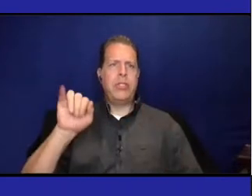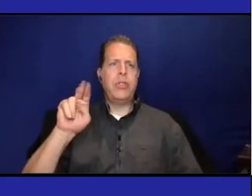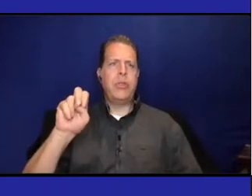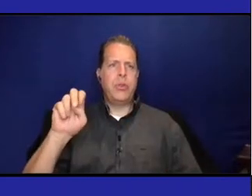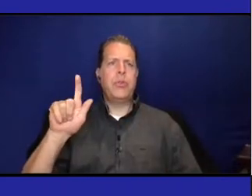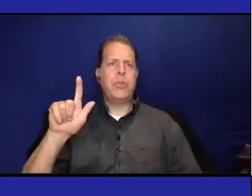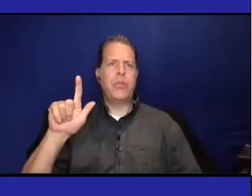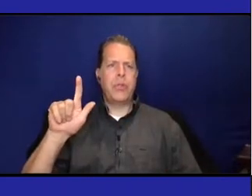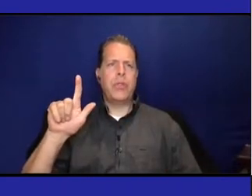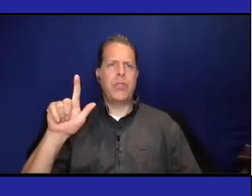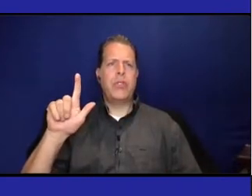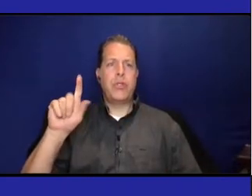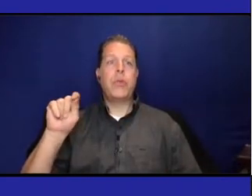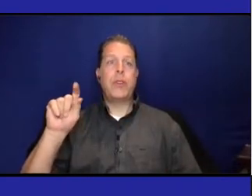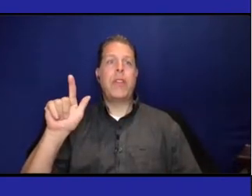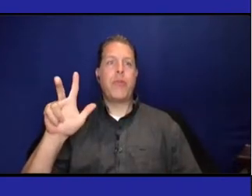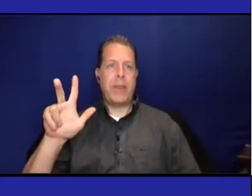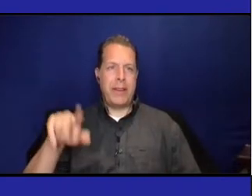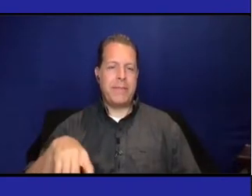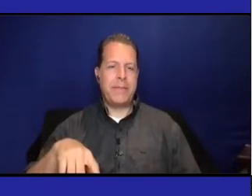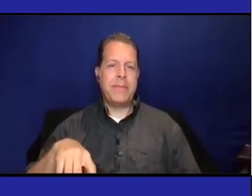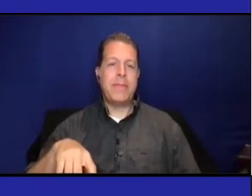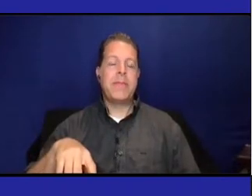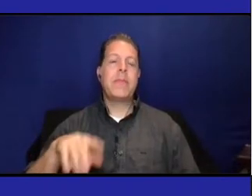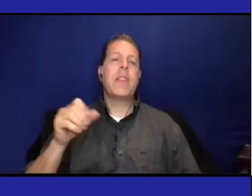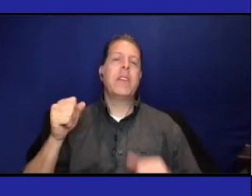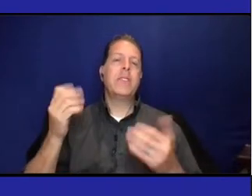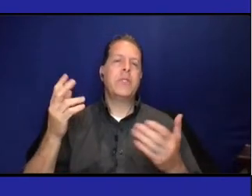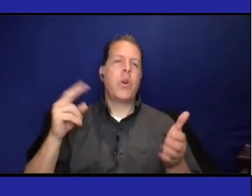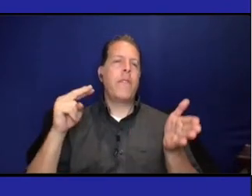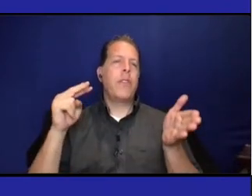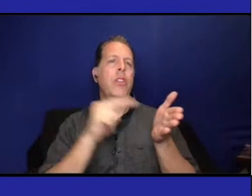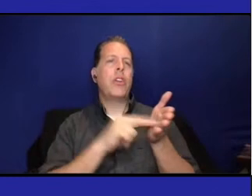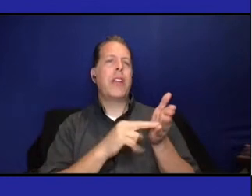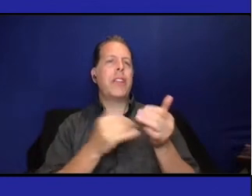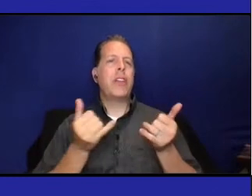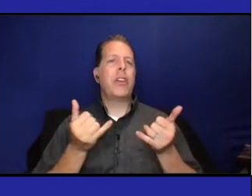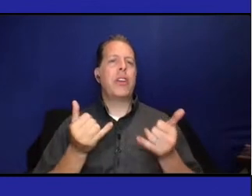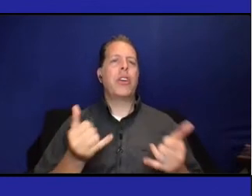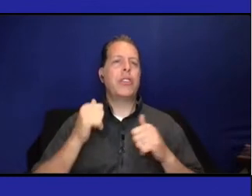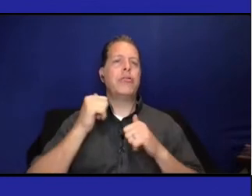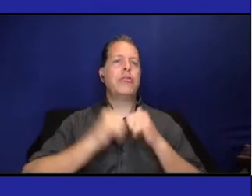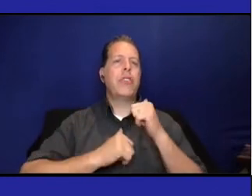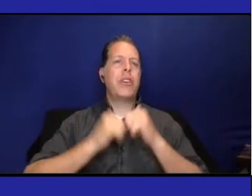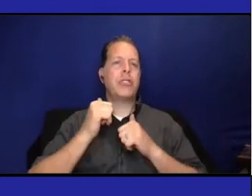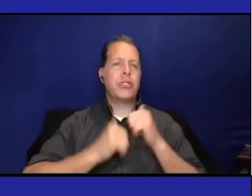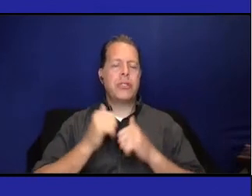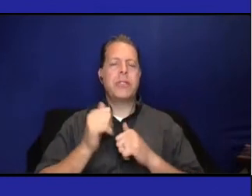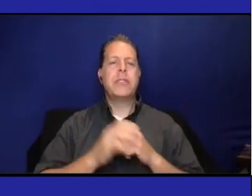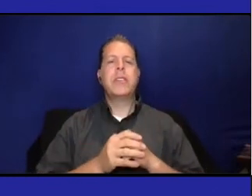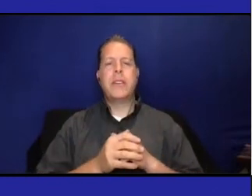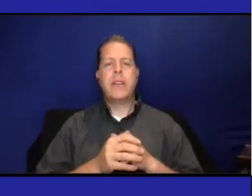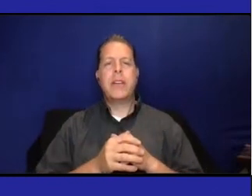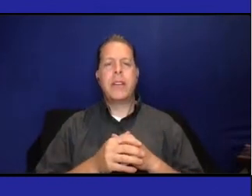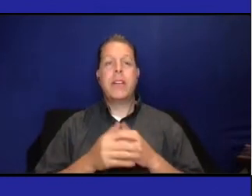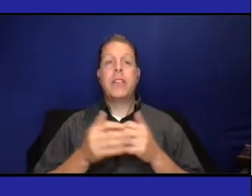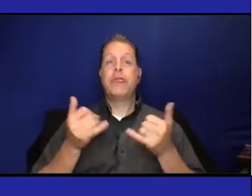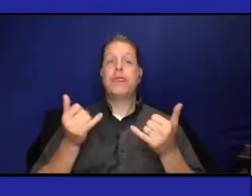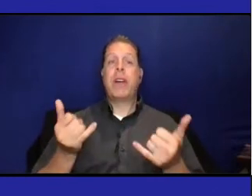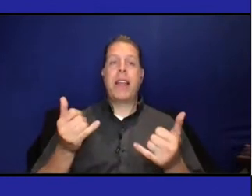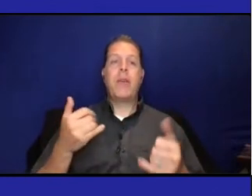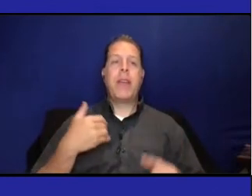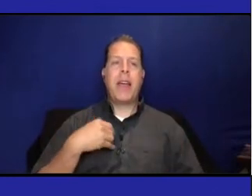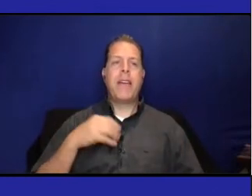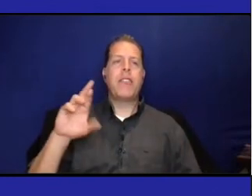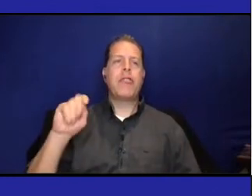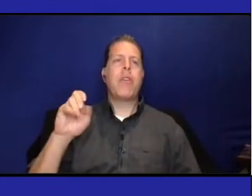2023. So just to take a look at the current structure, Right now, we have Crothall.